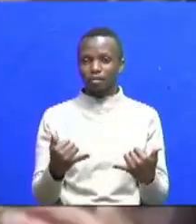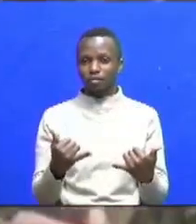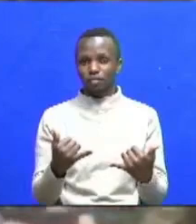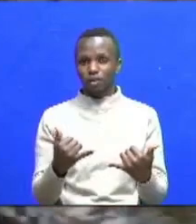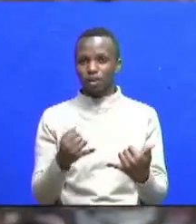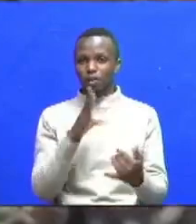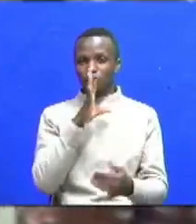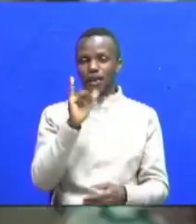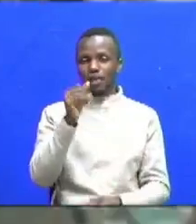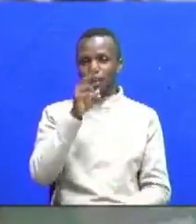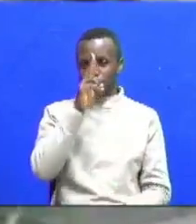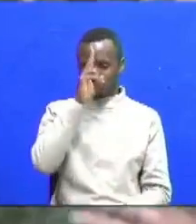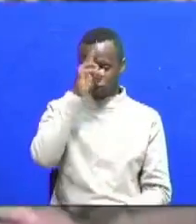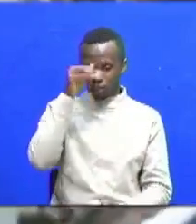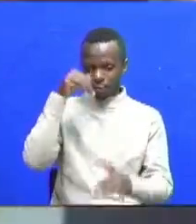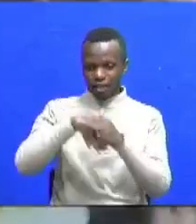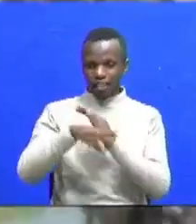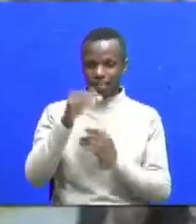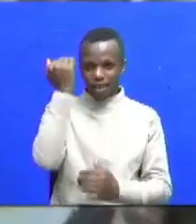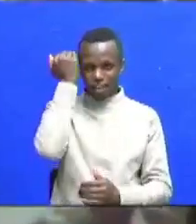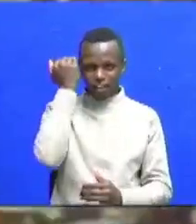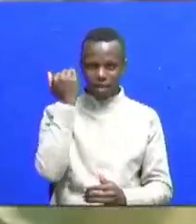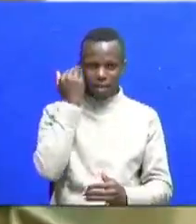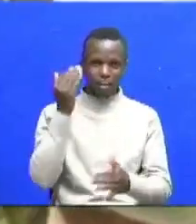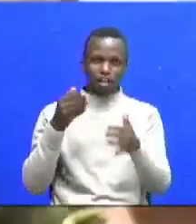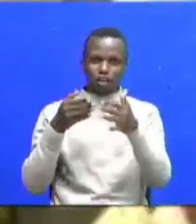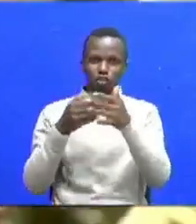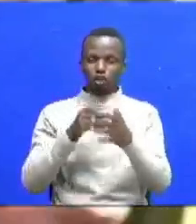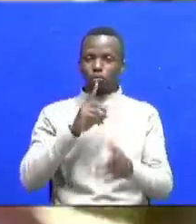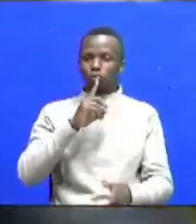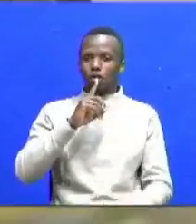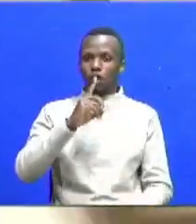police to walk in a courtroom and defy court orders?